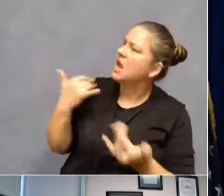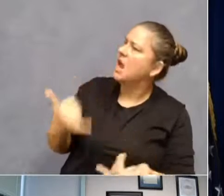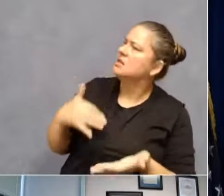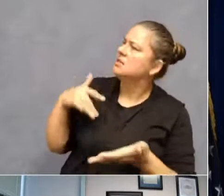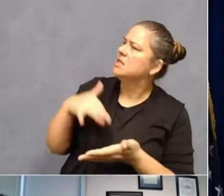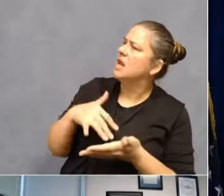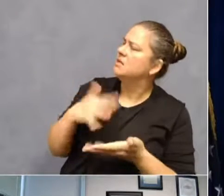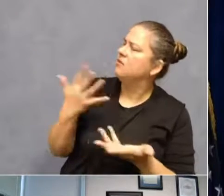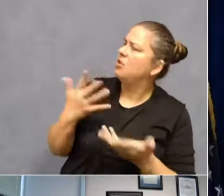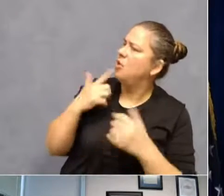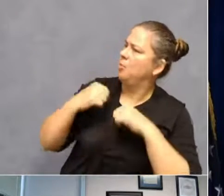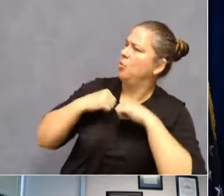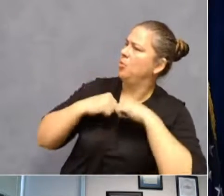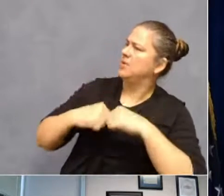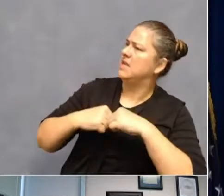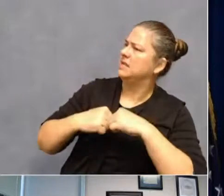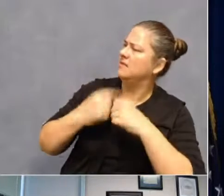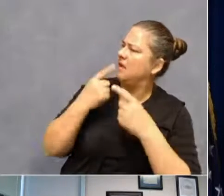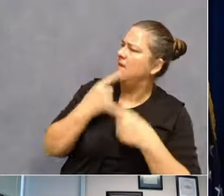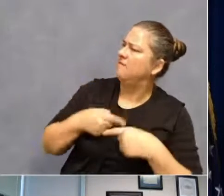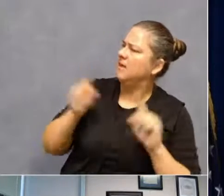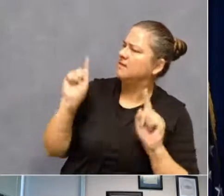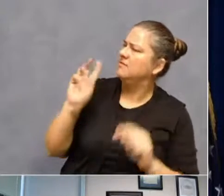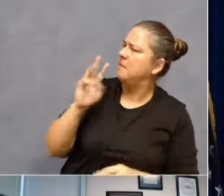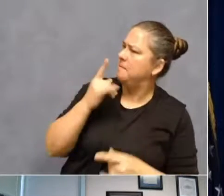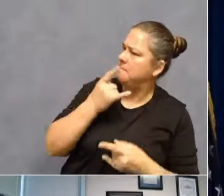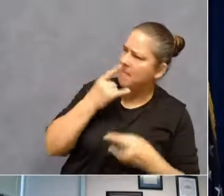protective effectiveness of masks for the wearer?